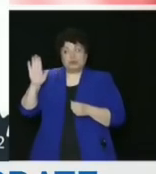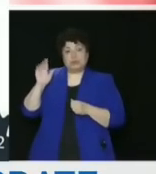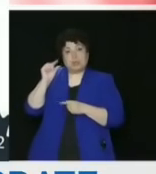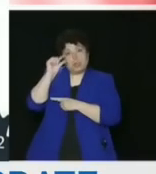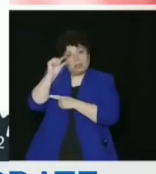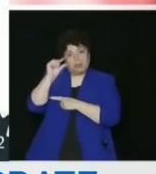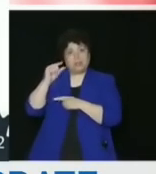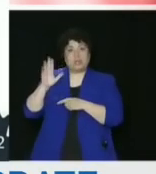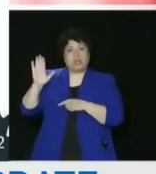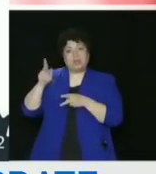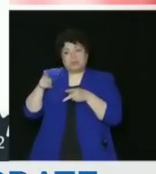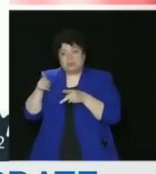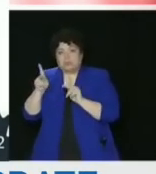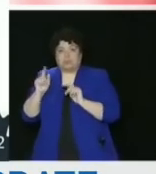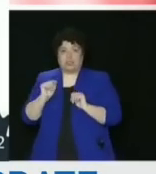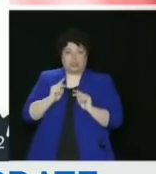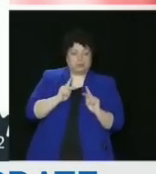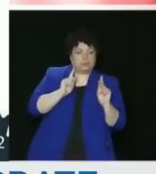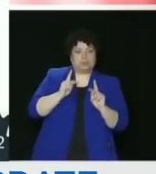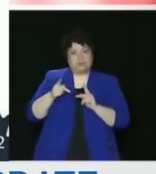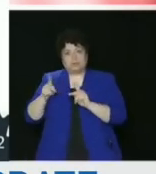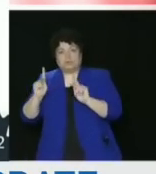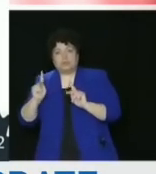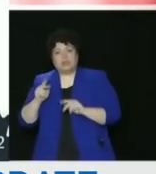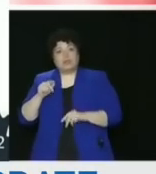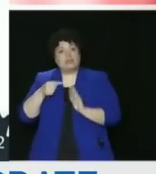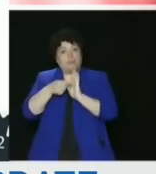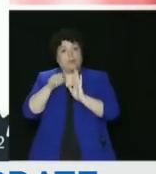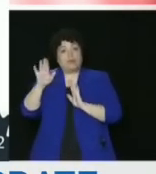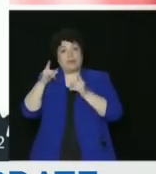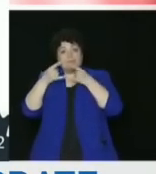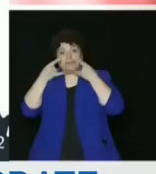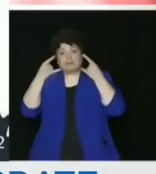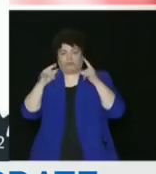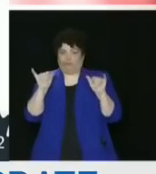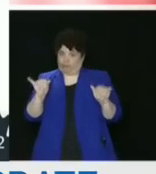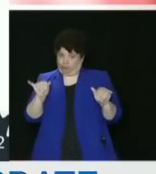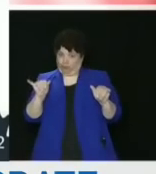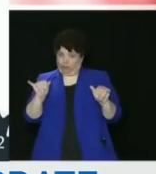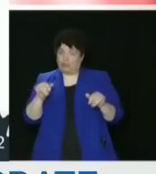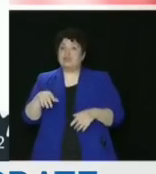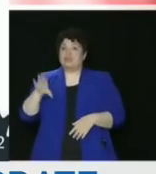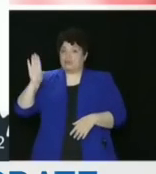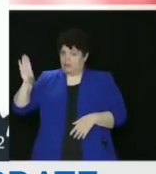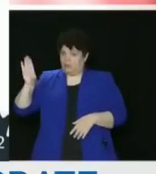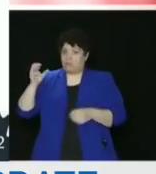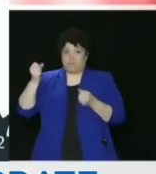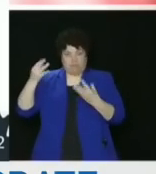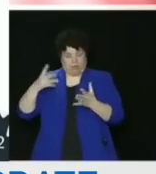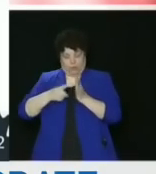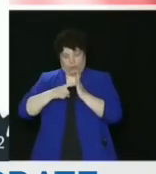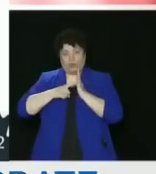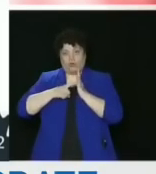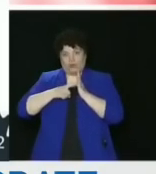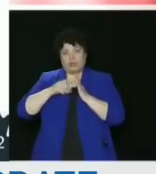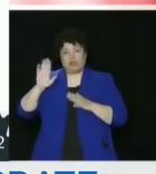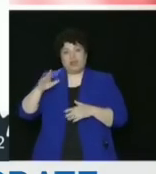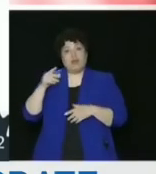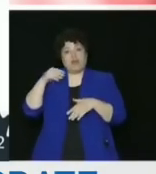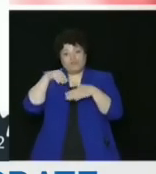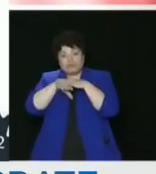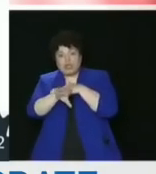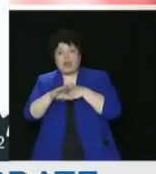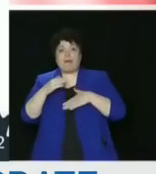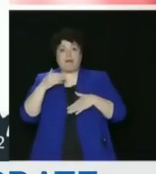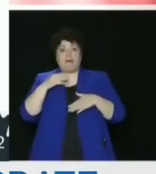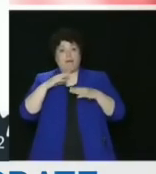gradual lifting of restrictive measures. For example, face masks are still required in many settings. Indoor